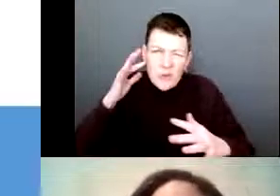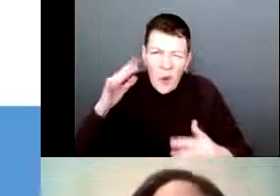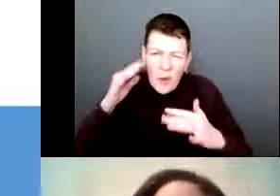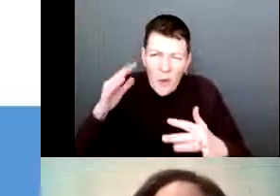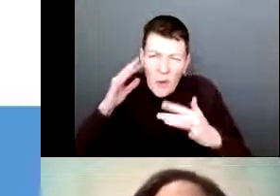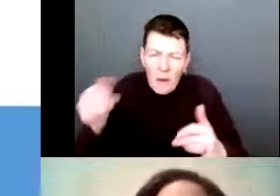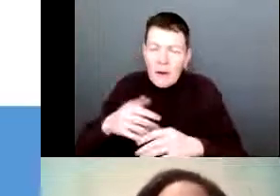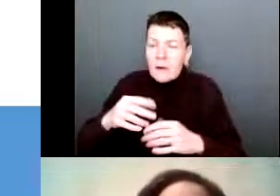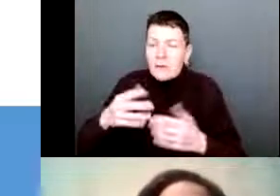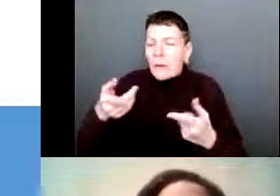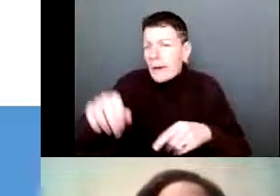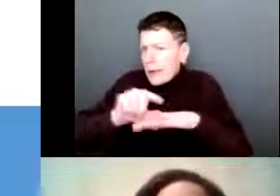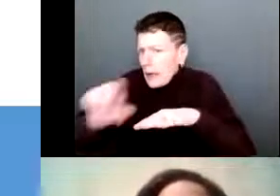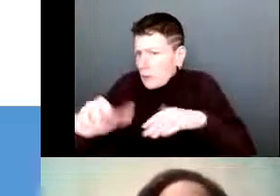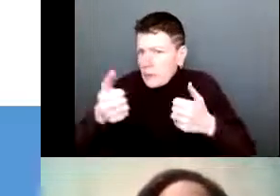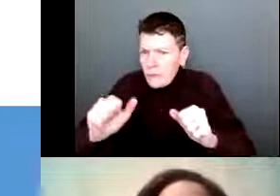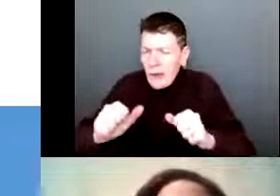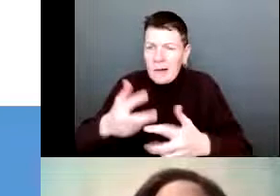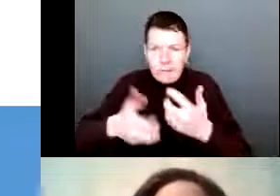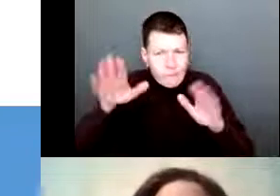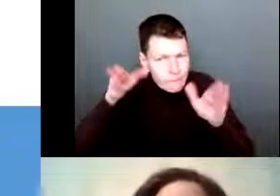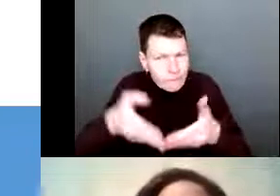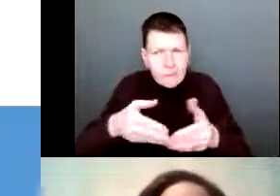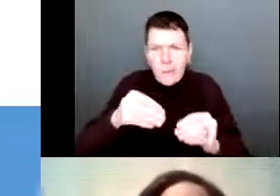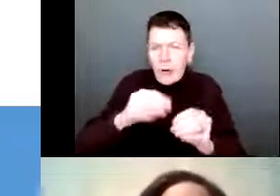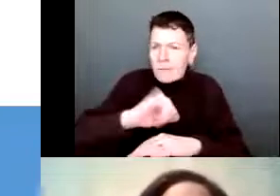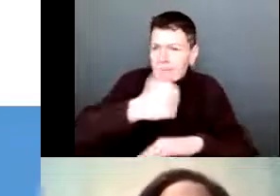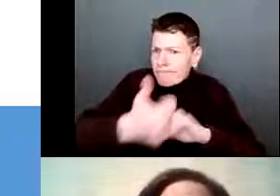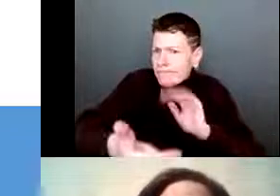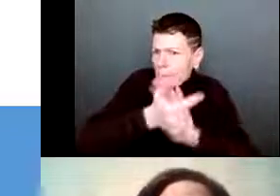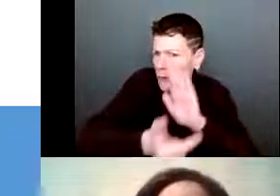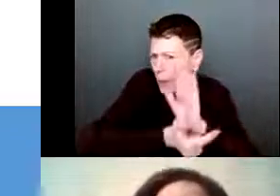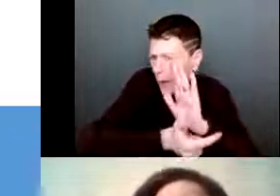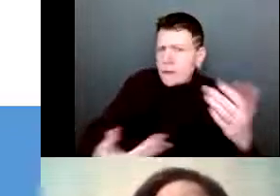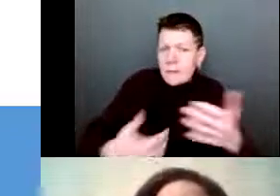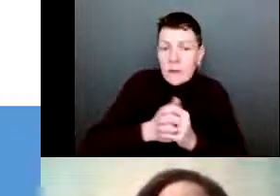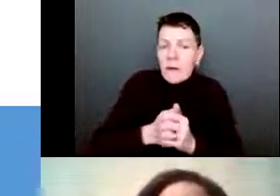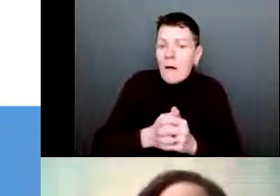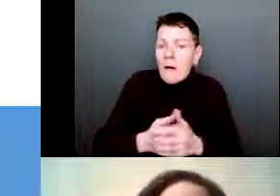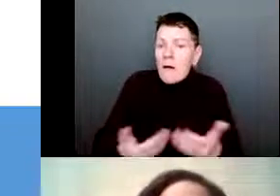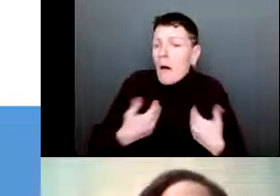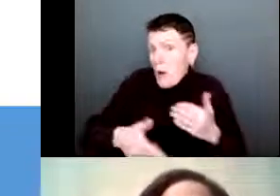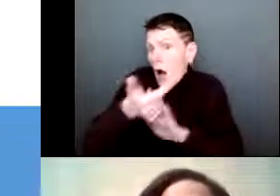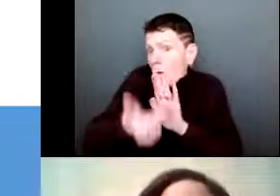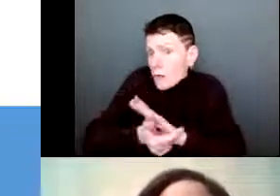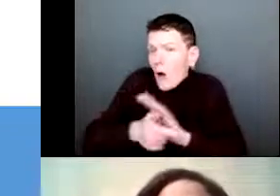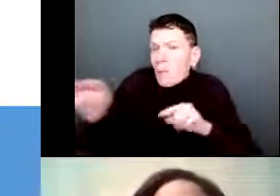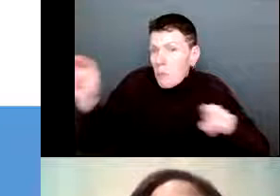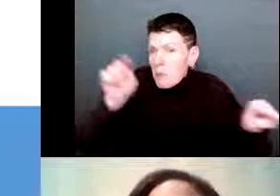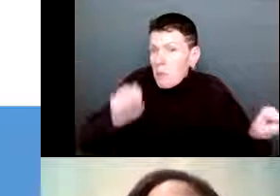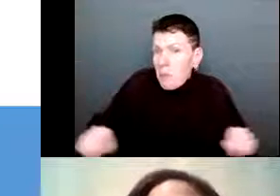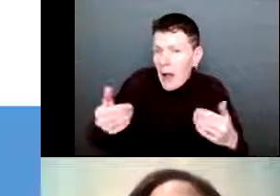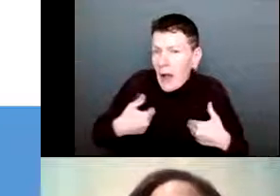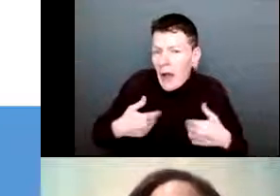by the governments and has more laws about it. But although we have laws everywhere, it's mostly about